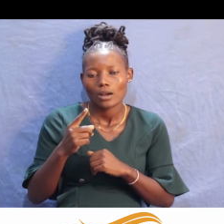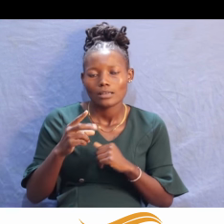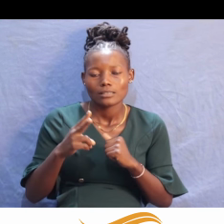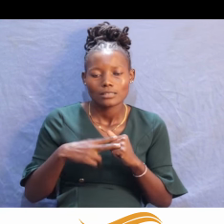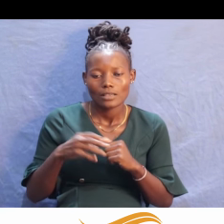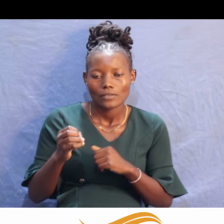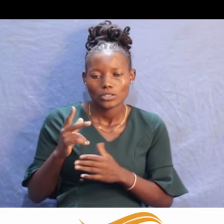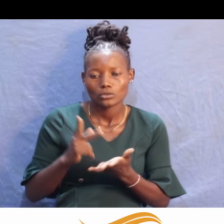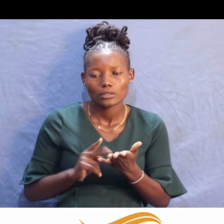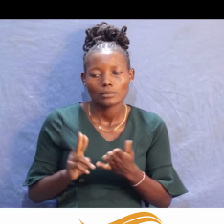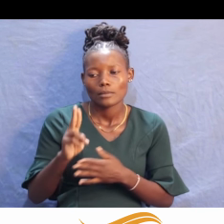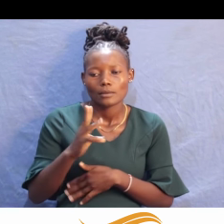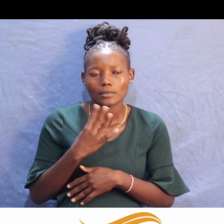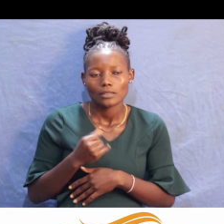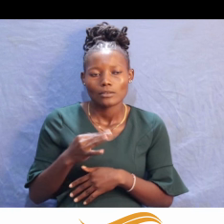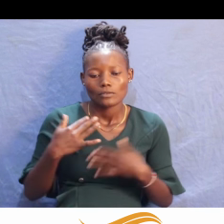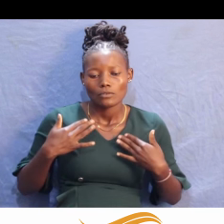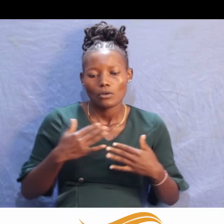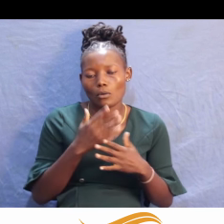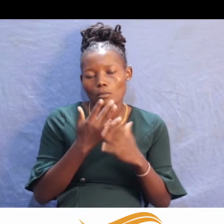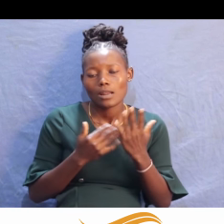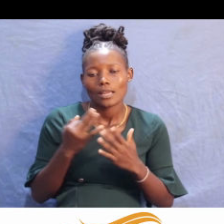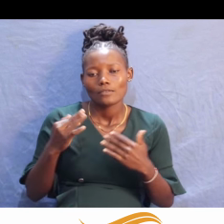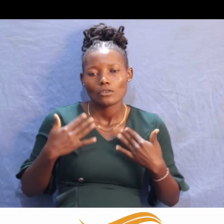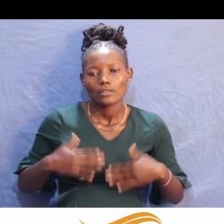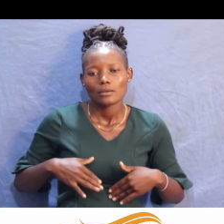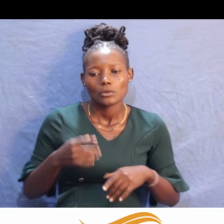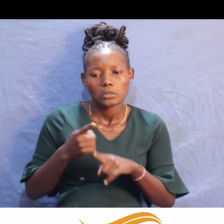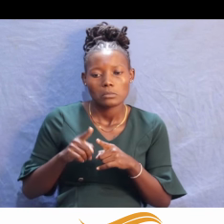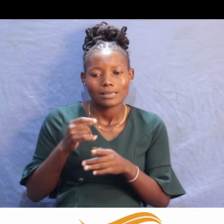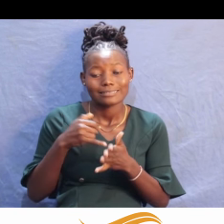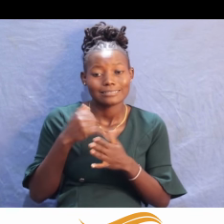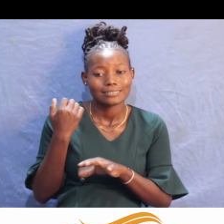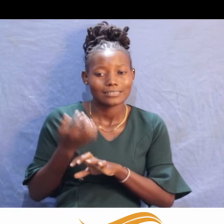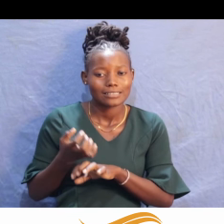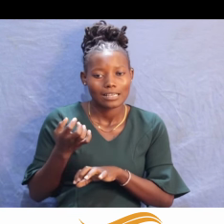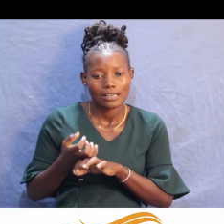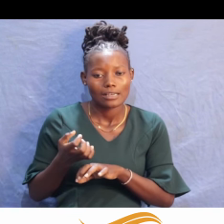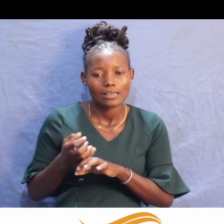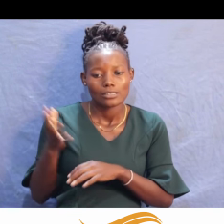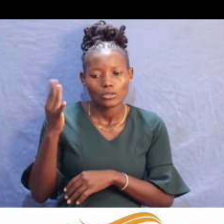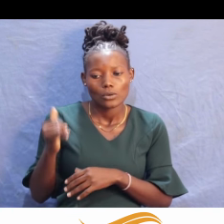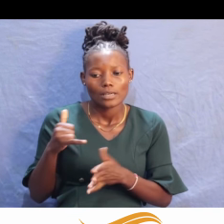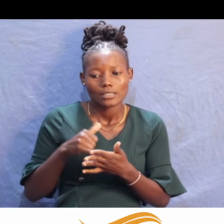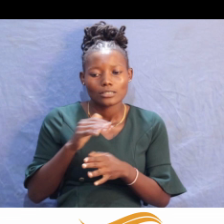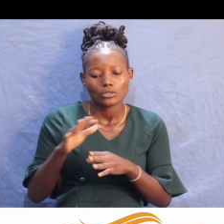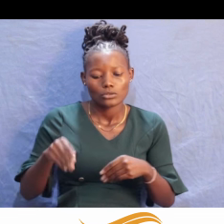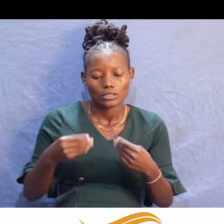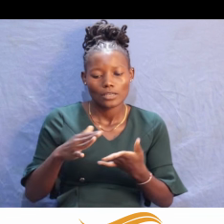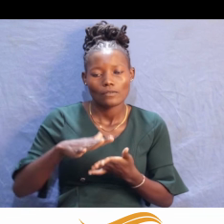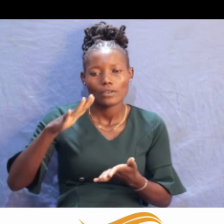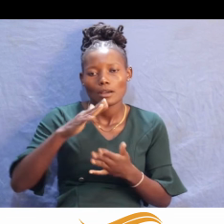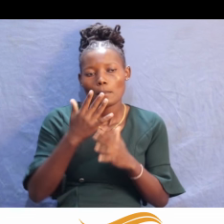the blood for the body. But his heart is not giving any more blood.